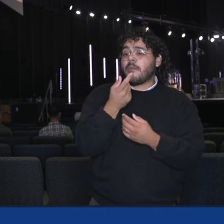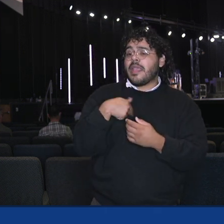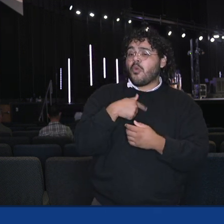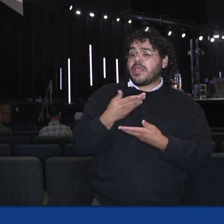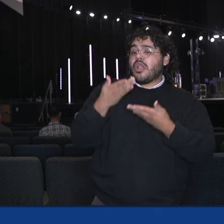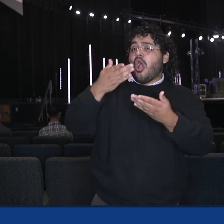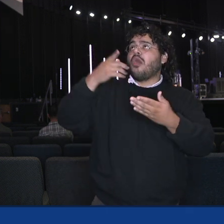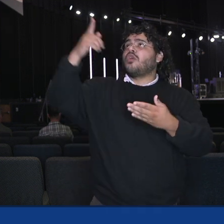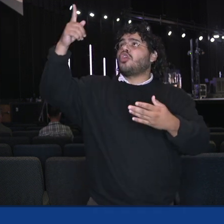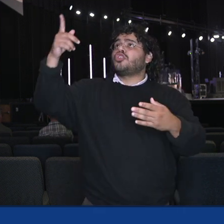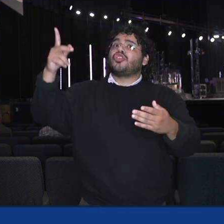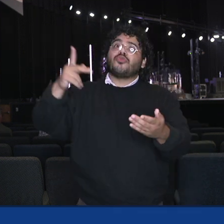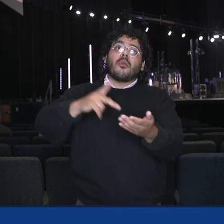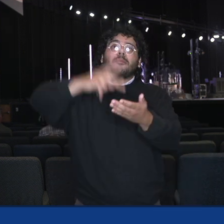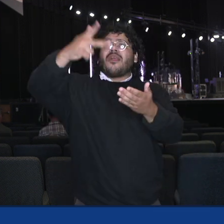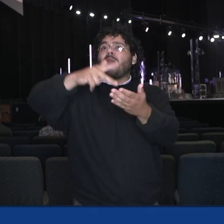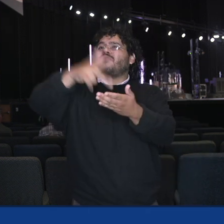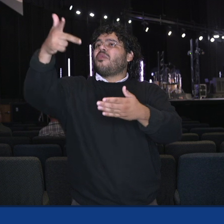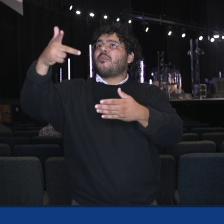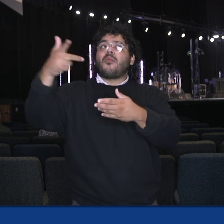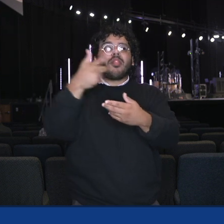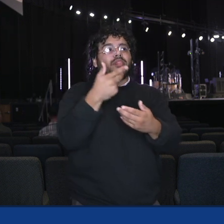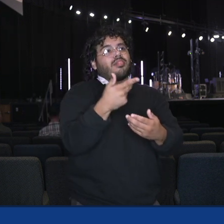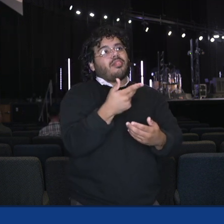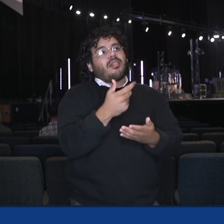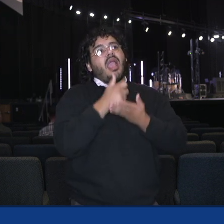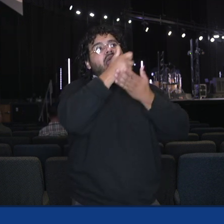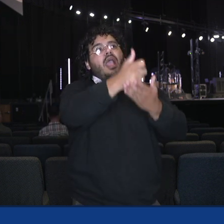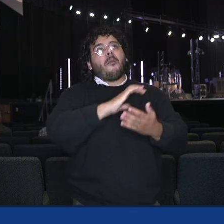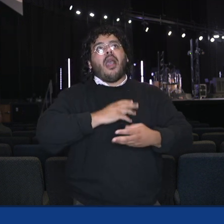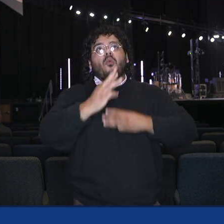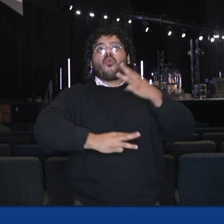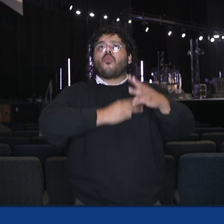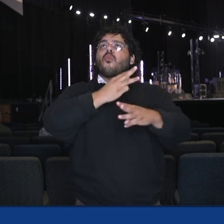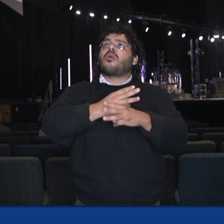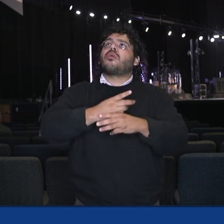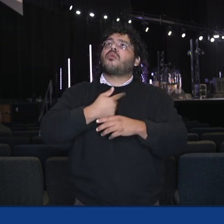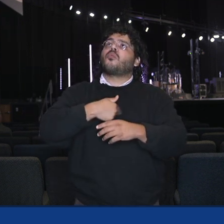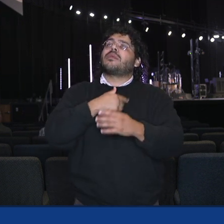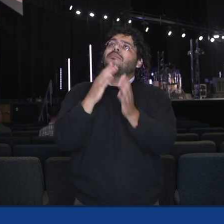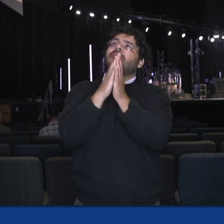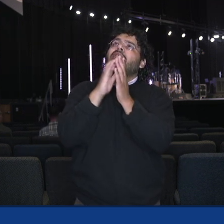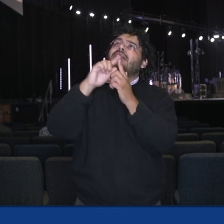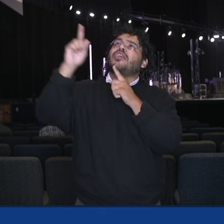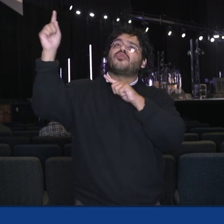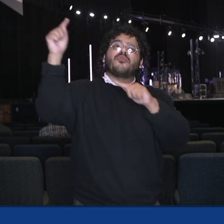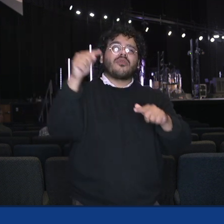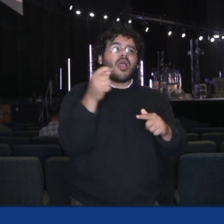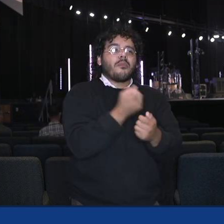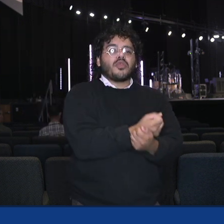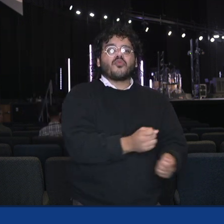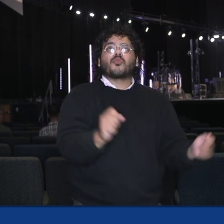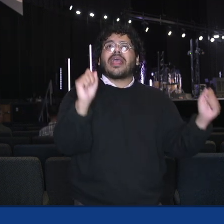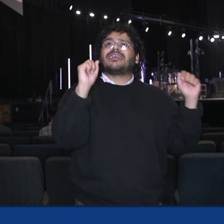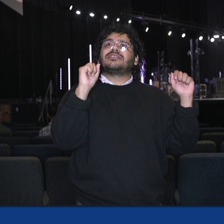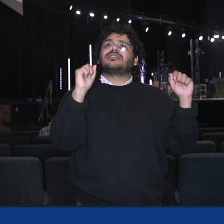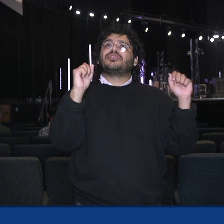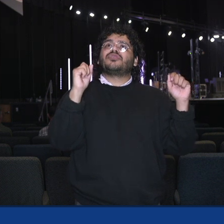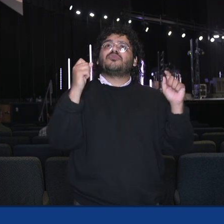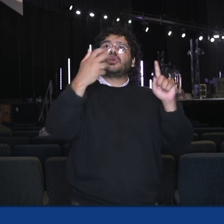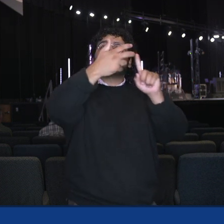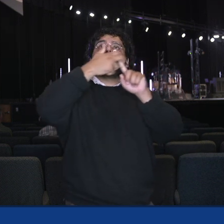glory, God. Would you relieve? Would you rescue? Would you draw people to you, Lord? Would you make